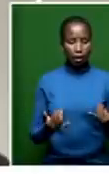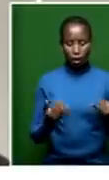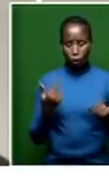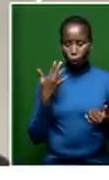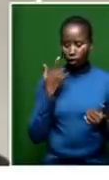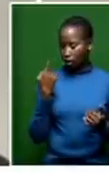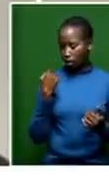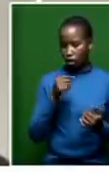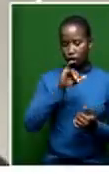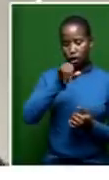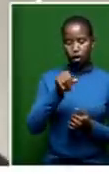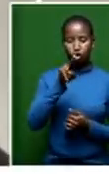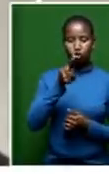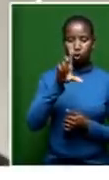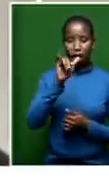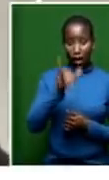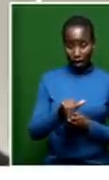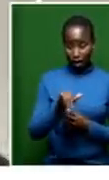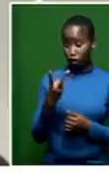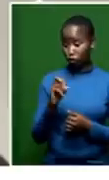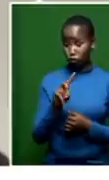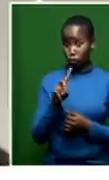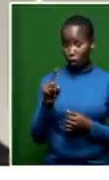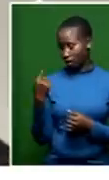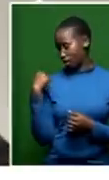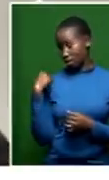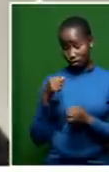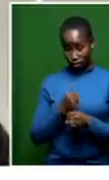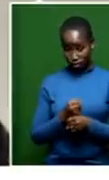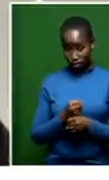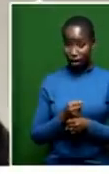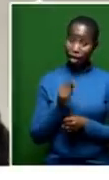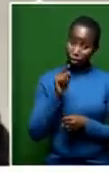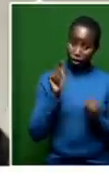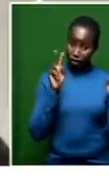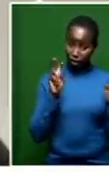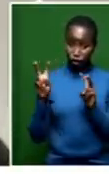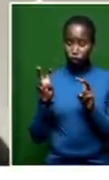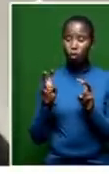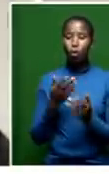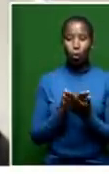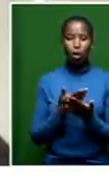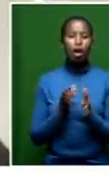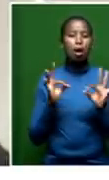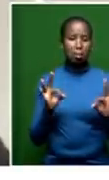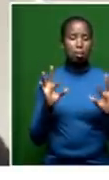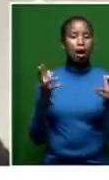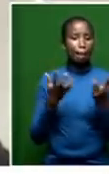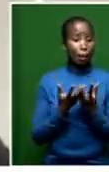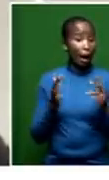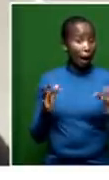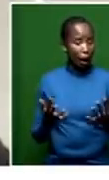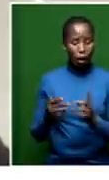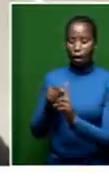July 2021, that on that issue, it is only going to be applicable when she comes in